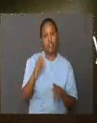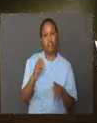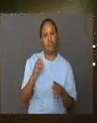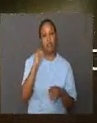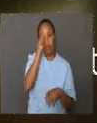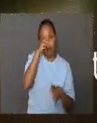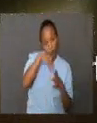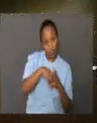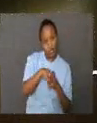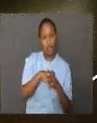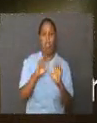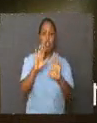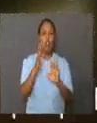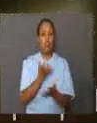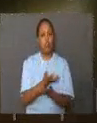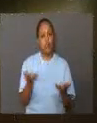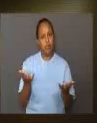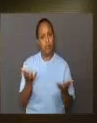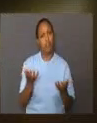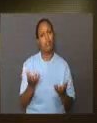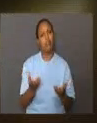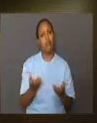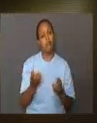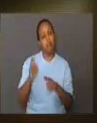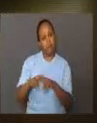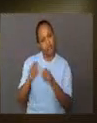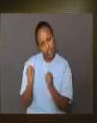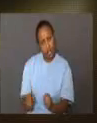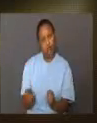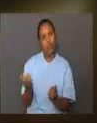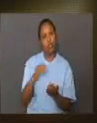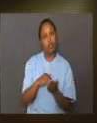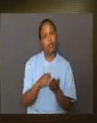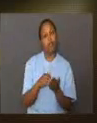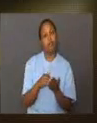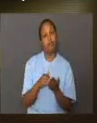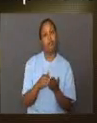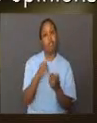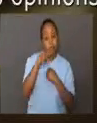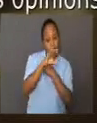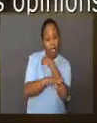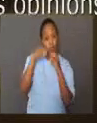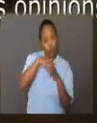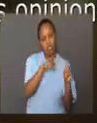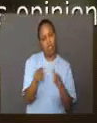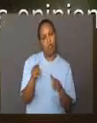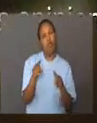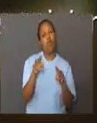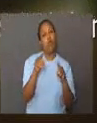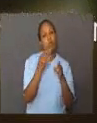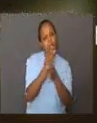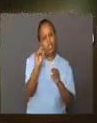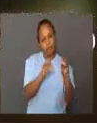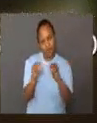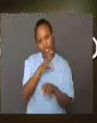in Ethiopia. Also, you have the right to move freely in this country and to express